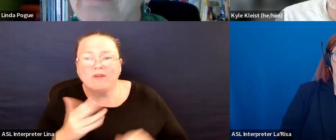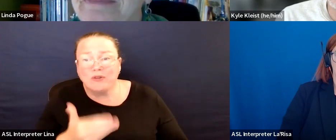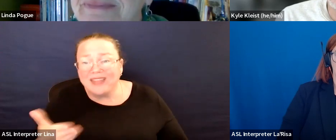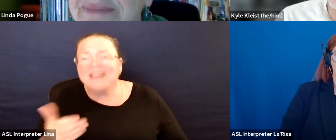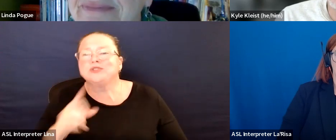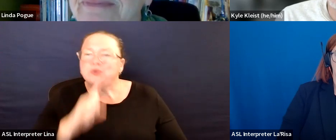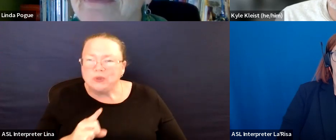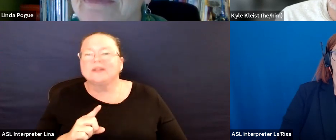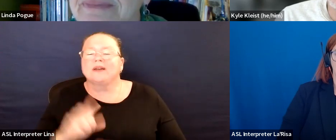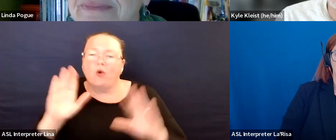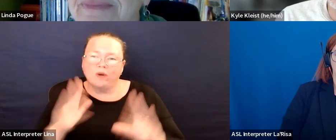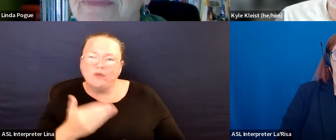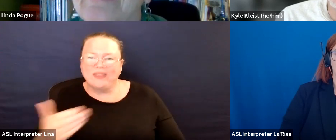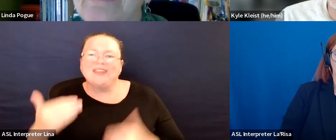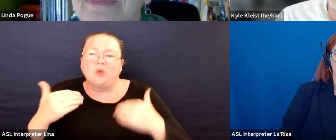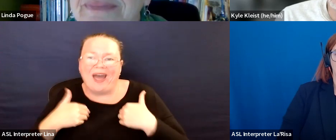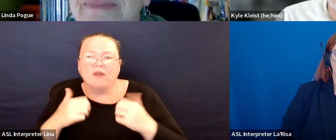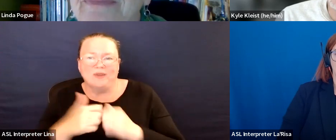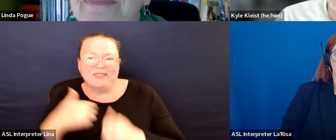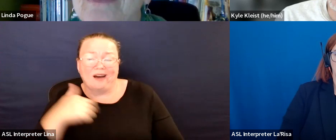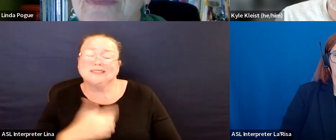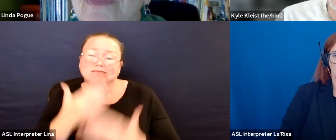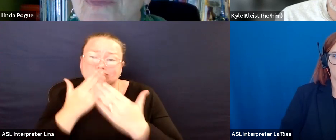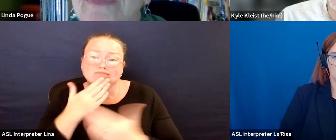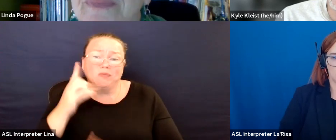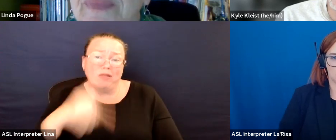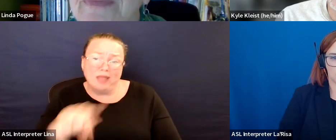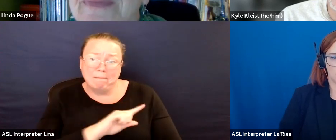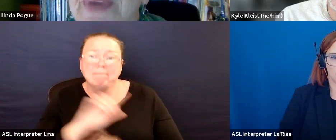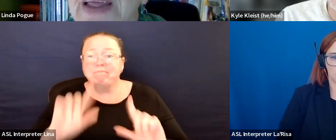it's really an awesome thing to have them with us. And I'm so thankful for them.